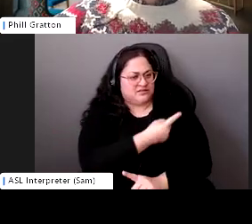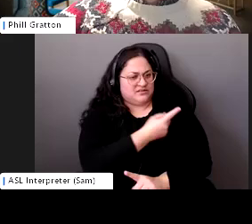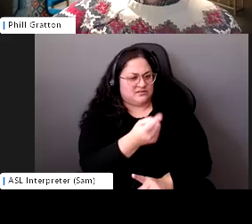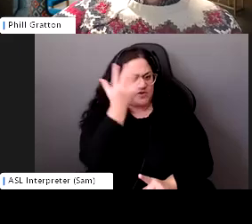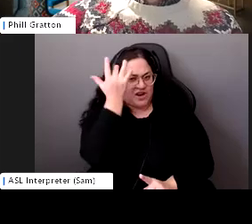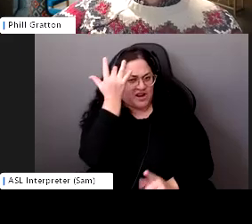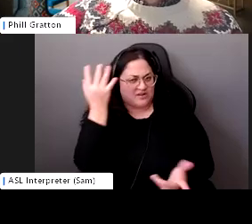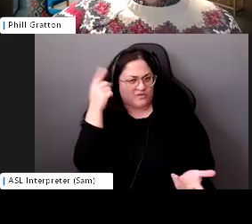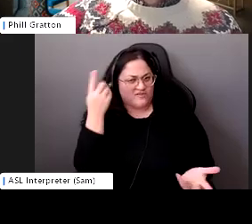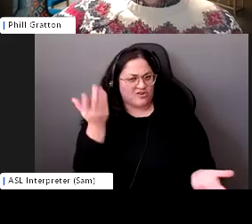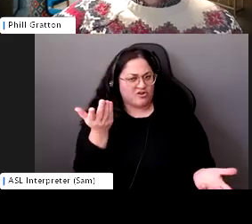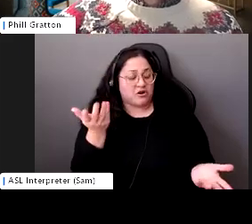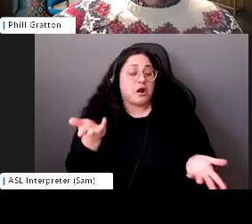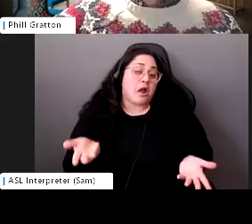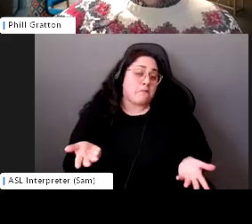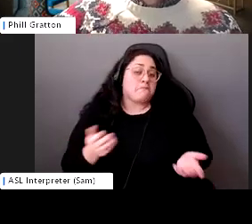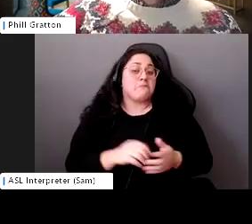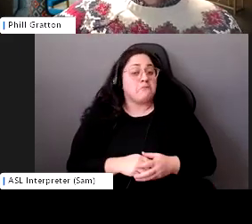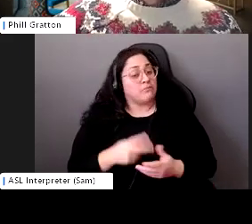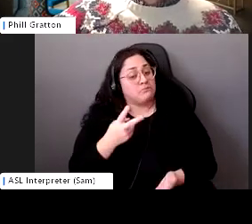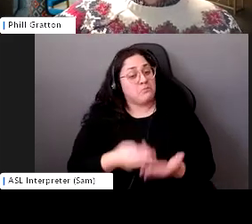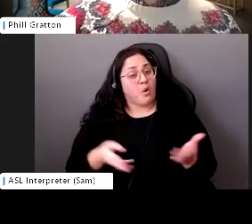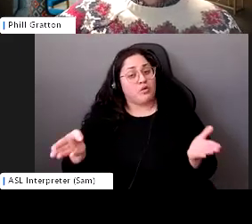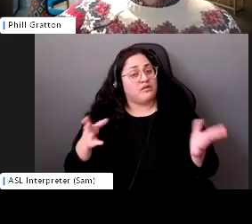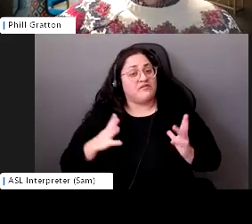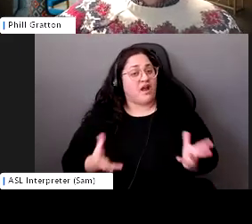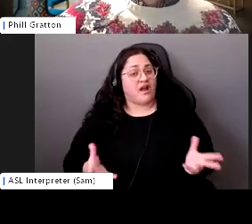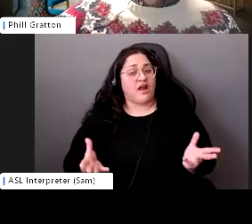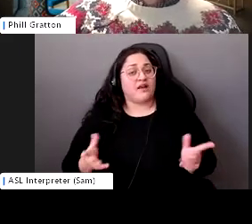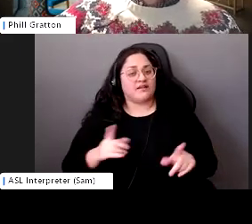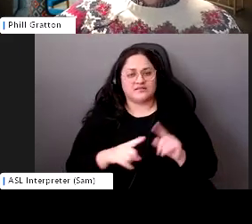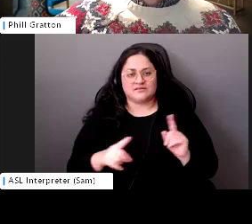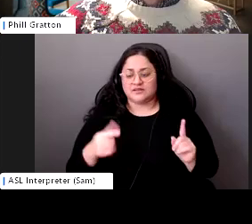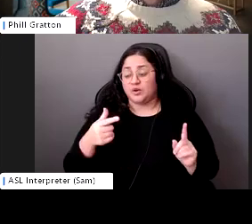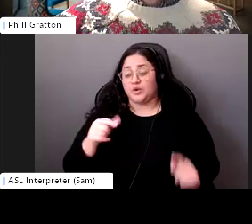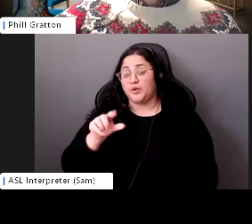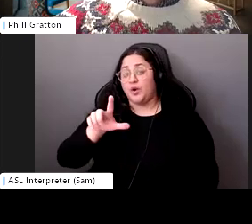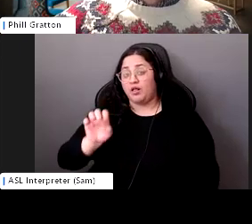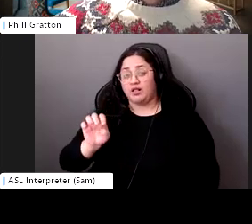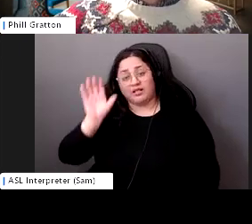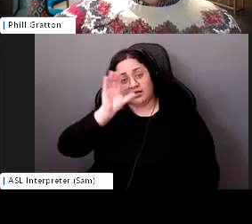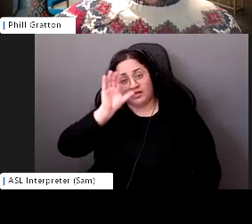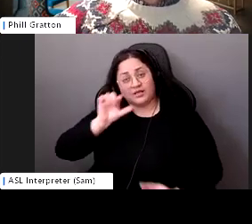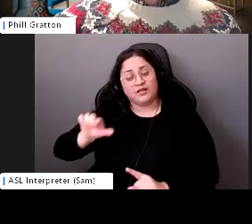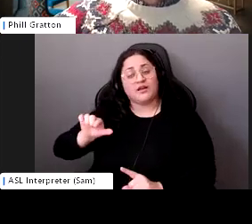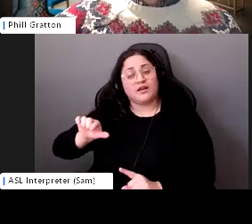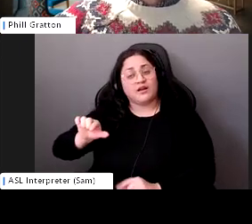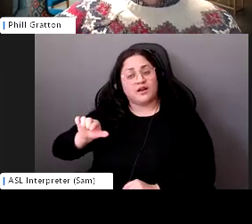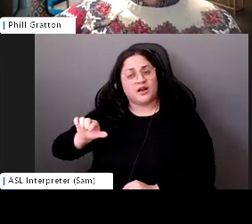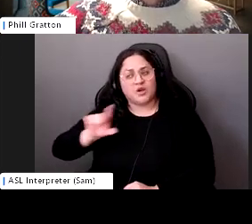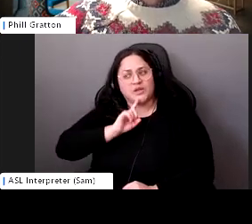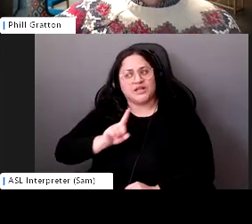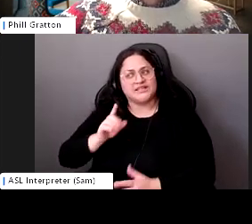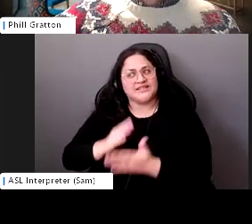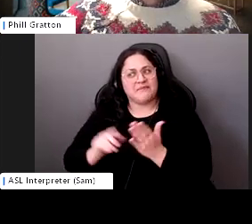fact, Phil was just showing me that, Google and a lot of other browsers and search engines are getting really clever with